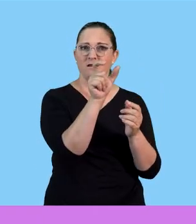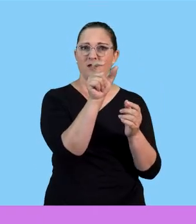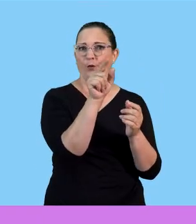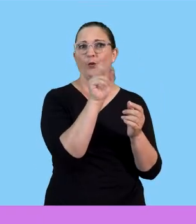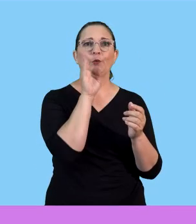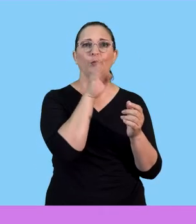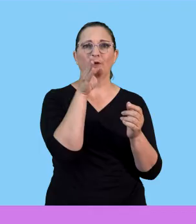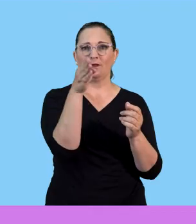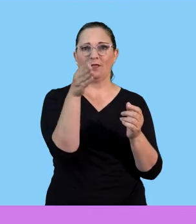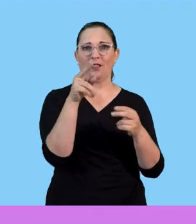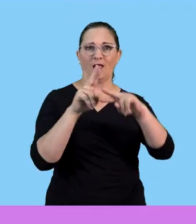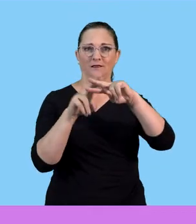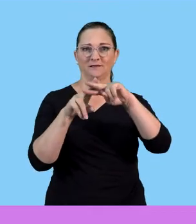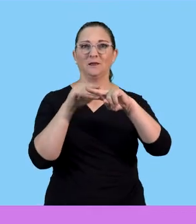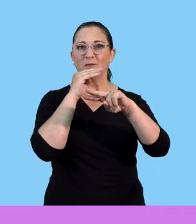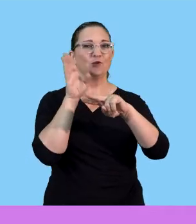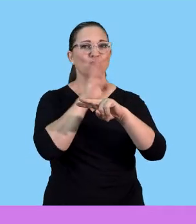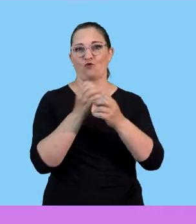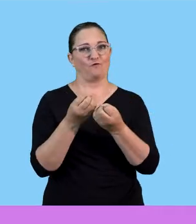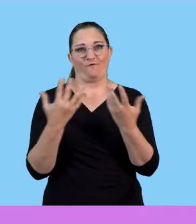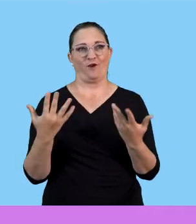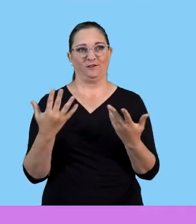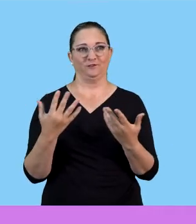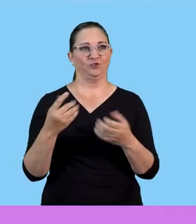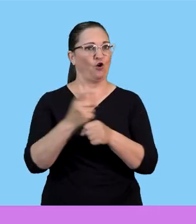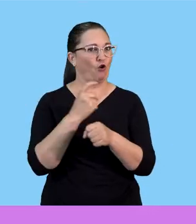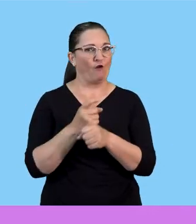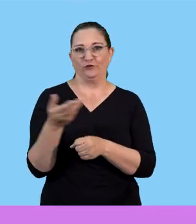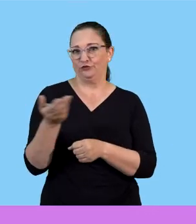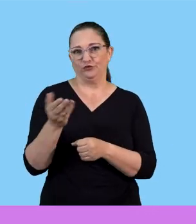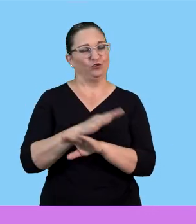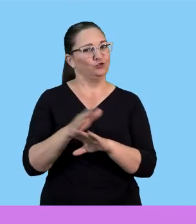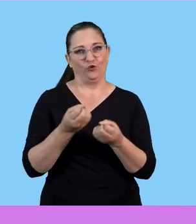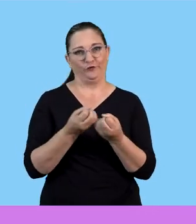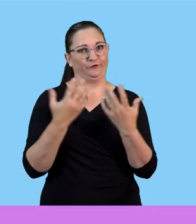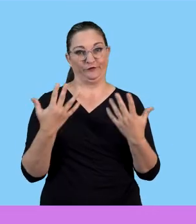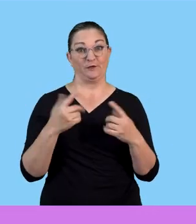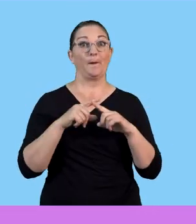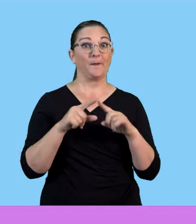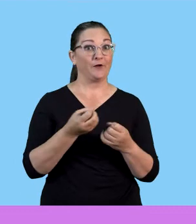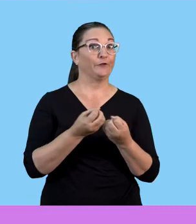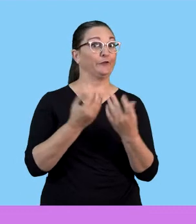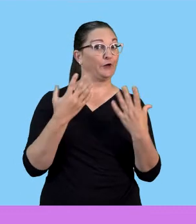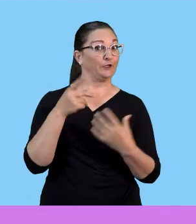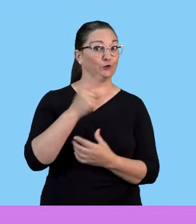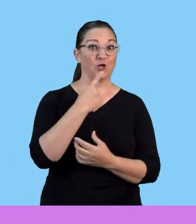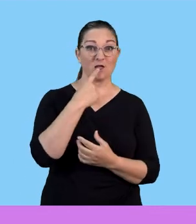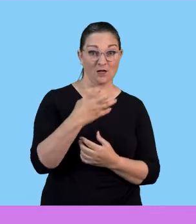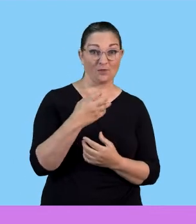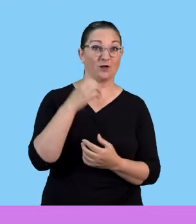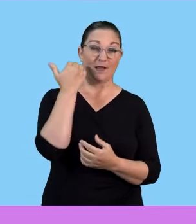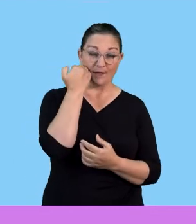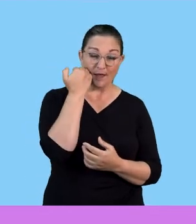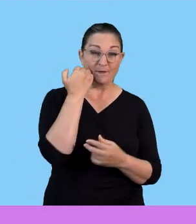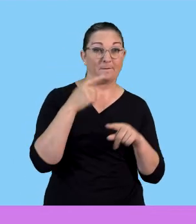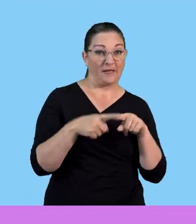hashtag because it is not fresh coffee or sugar. So it's tomatoes, lemons, and